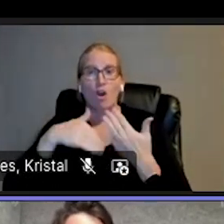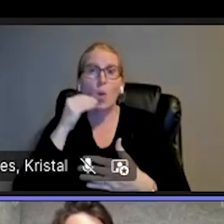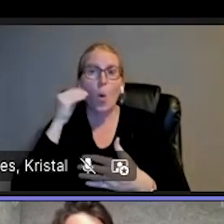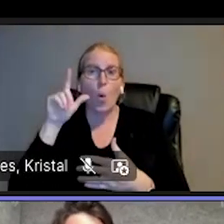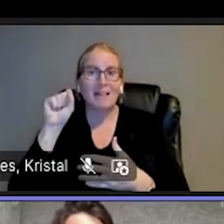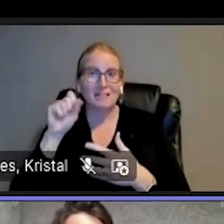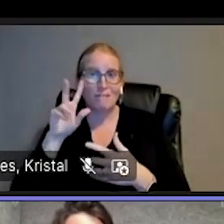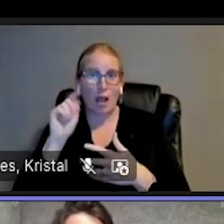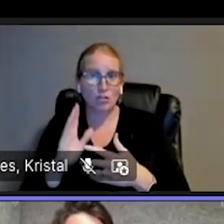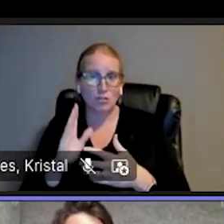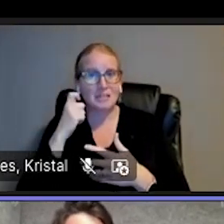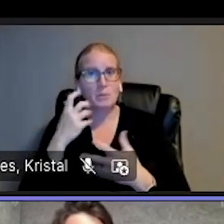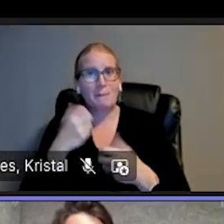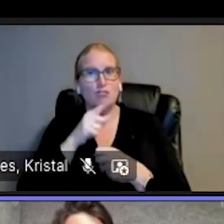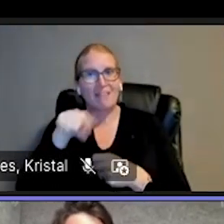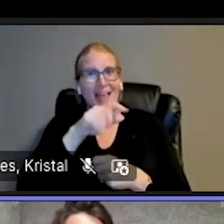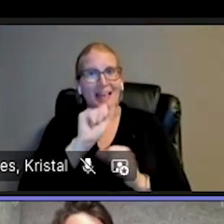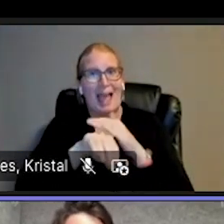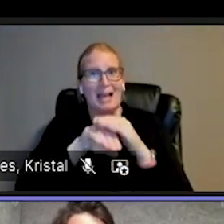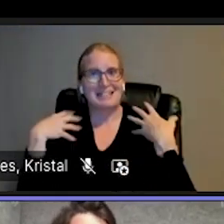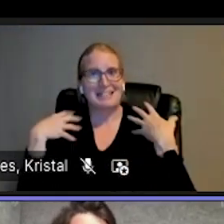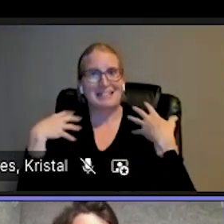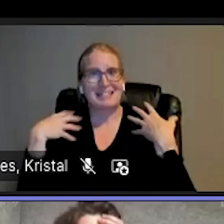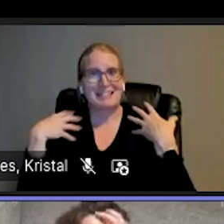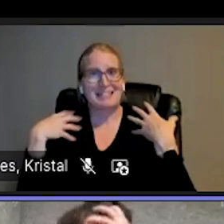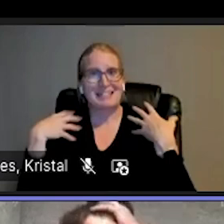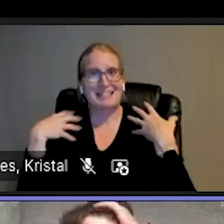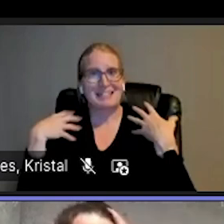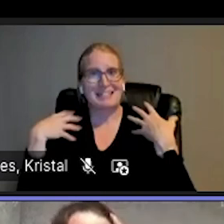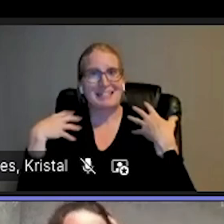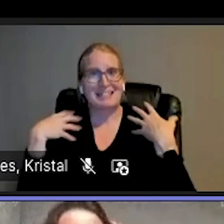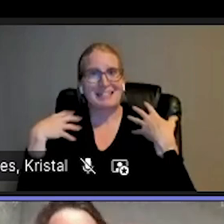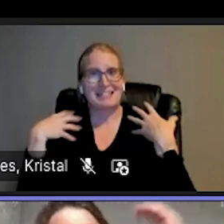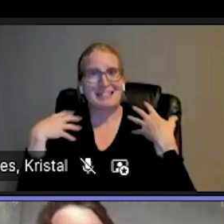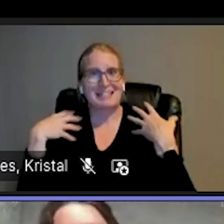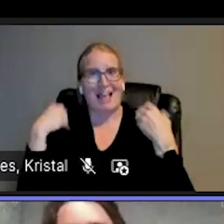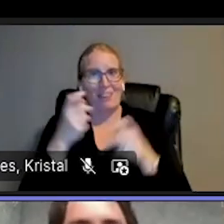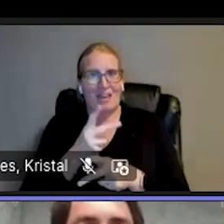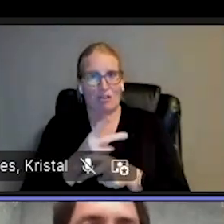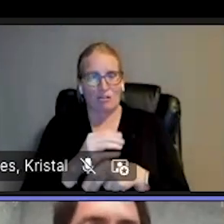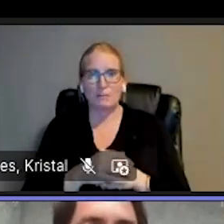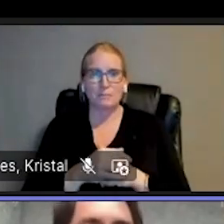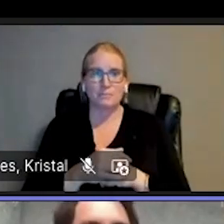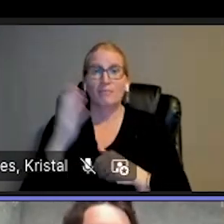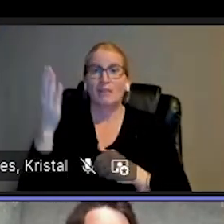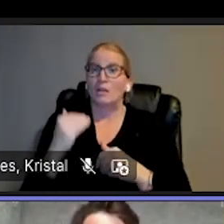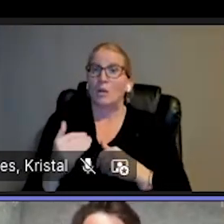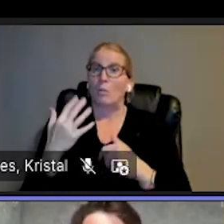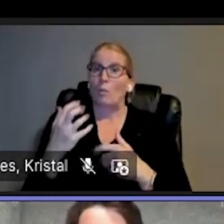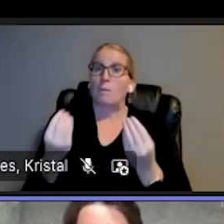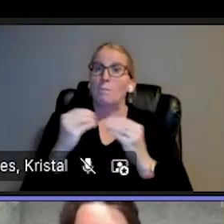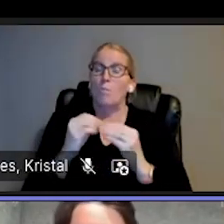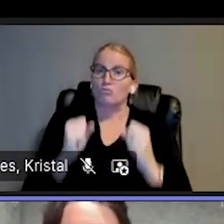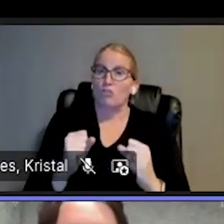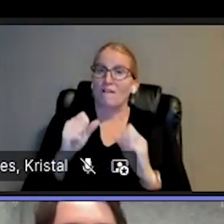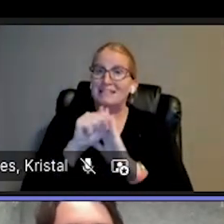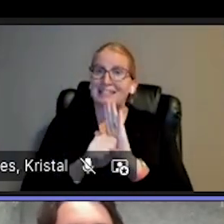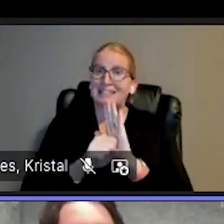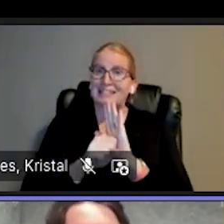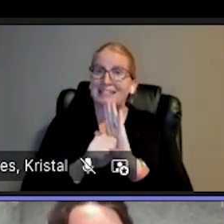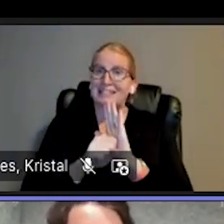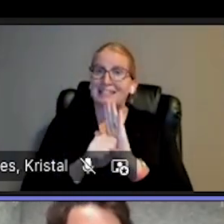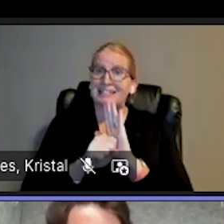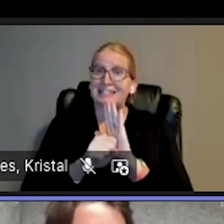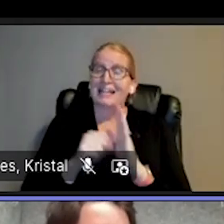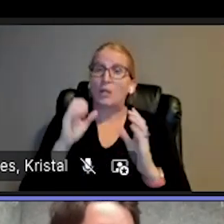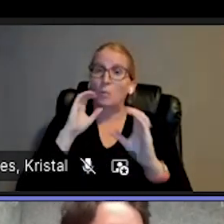In the to strengthen the state's emergency communication systems, you know, we provided a significant, I think 10 pages